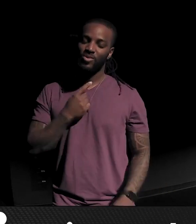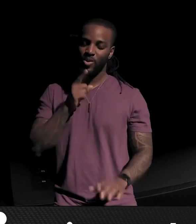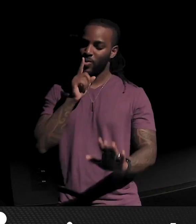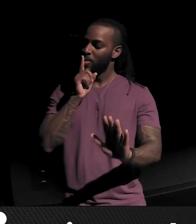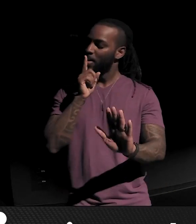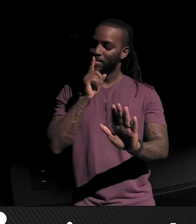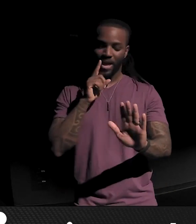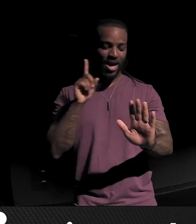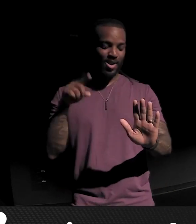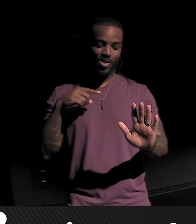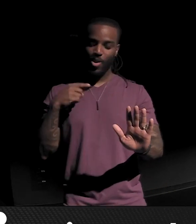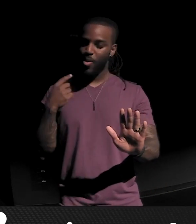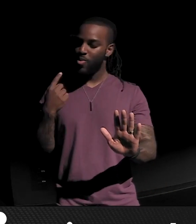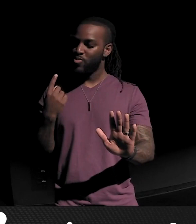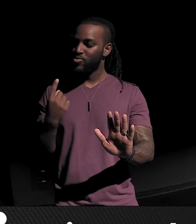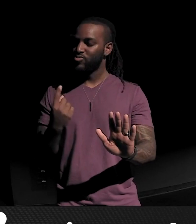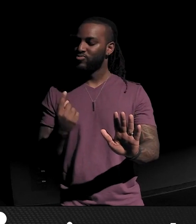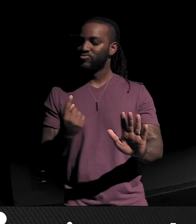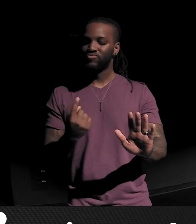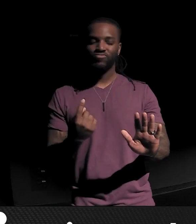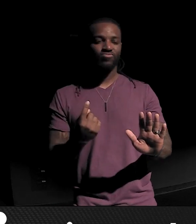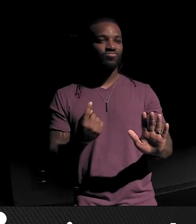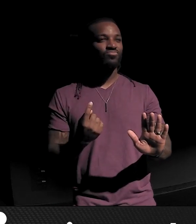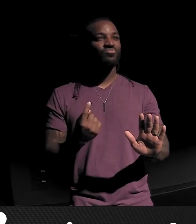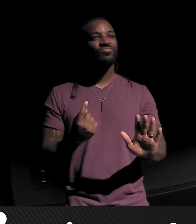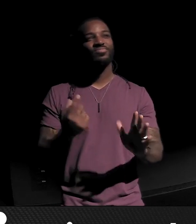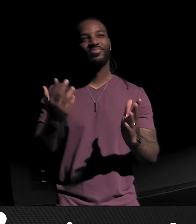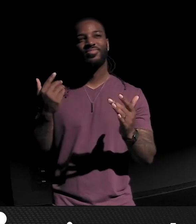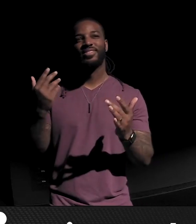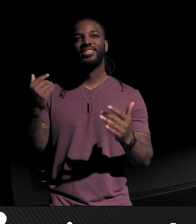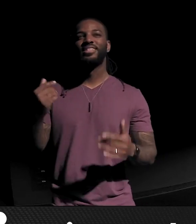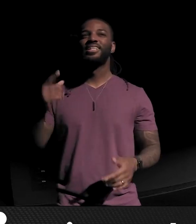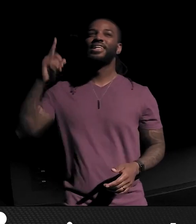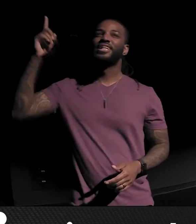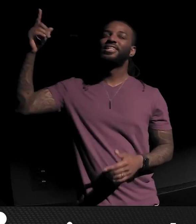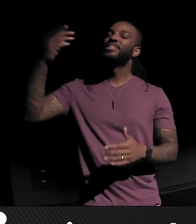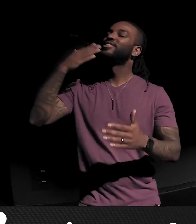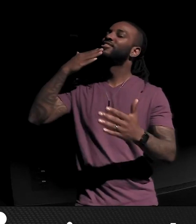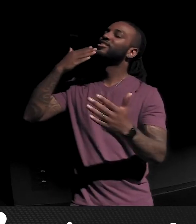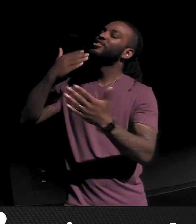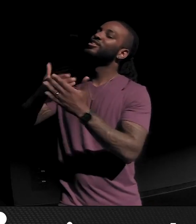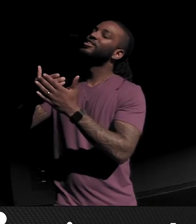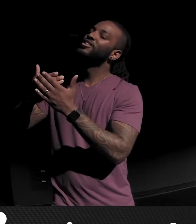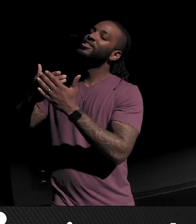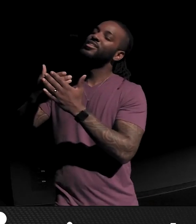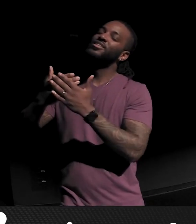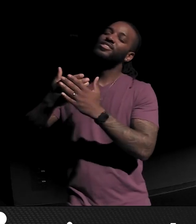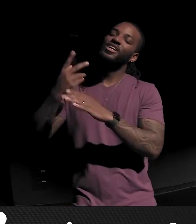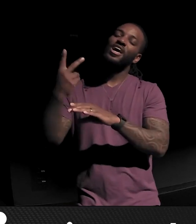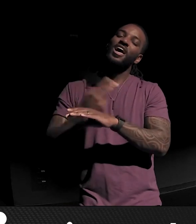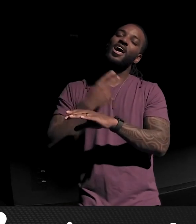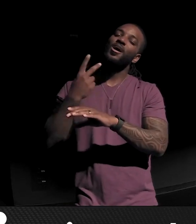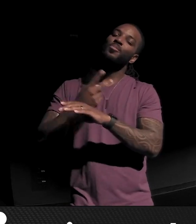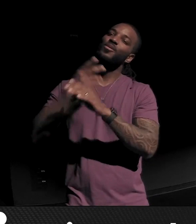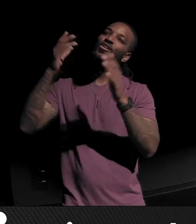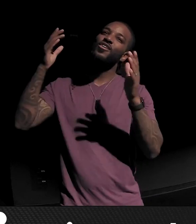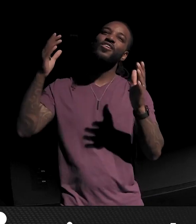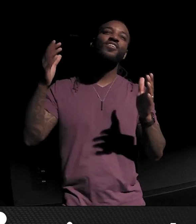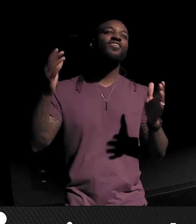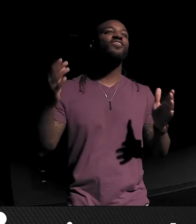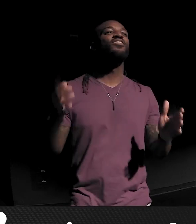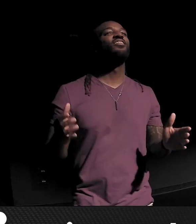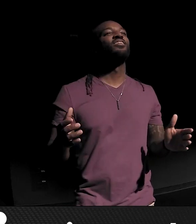No, I'm not alone. Come on, sing, he is. He is the good